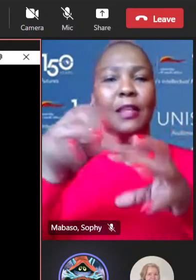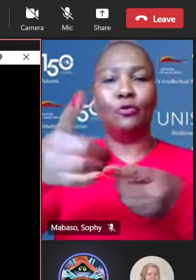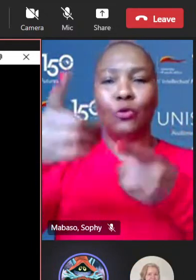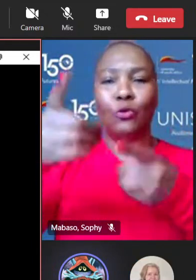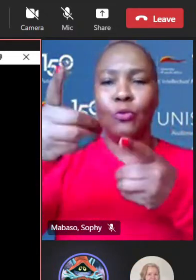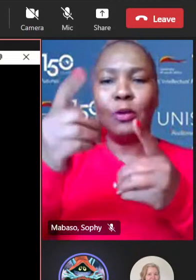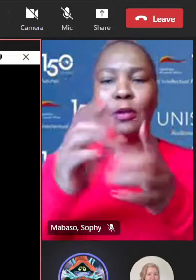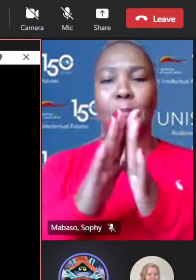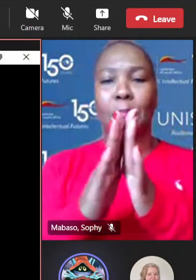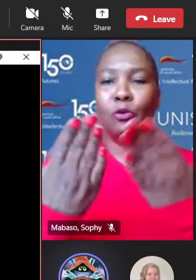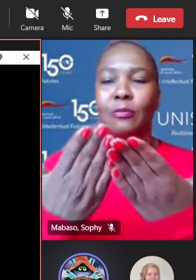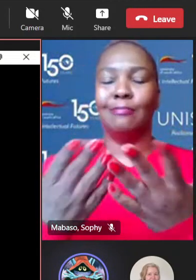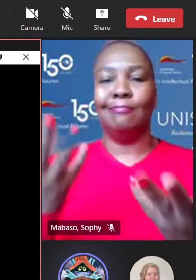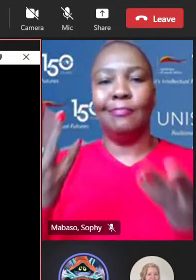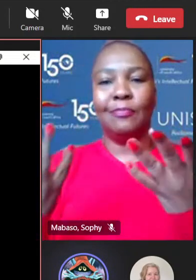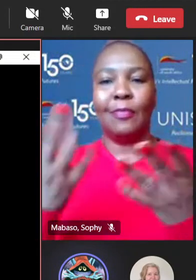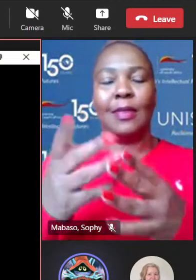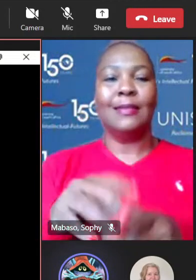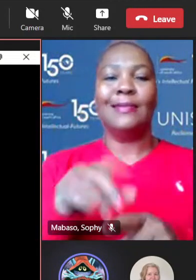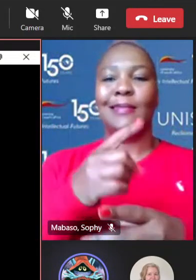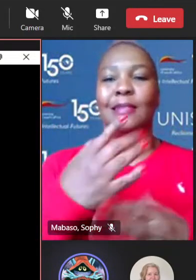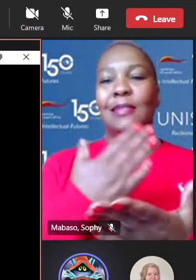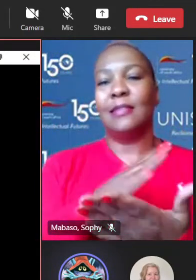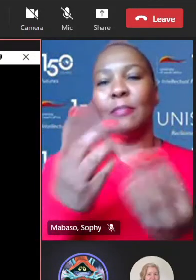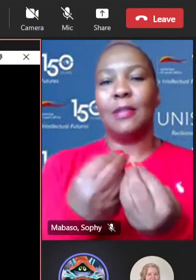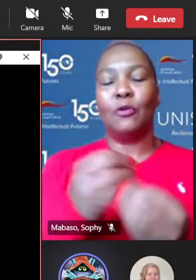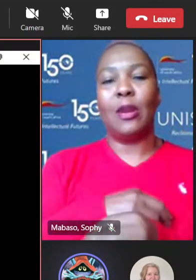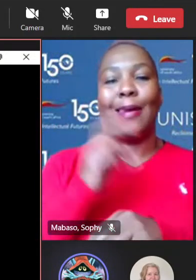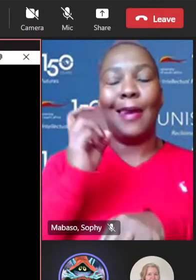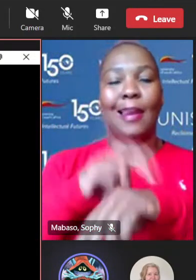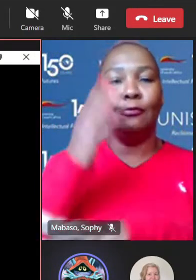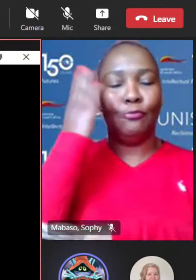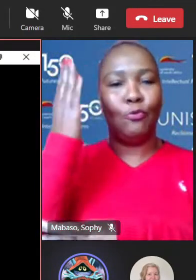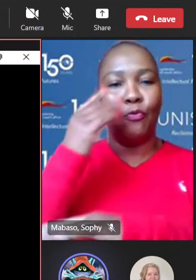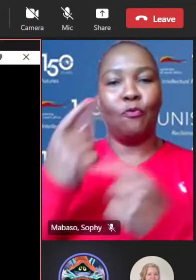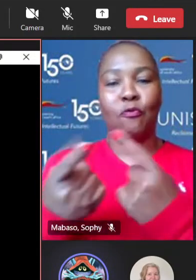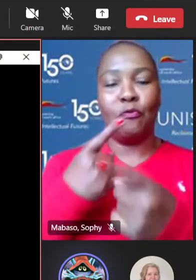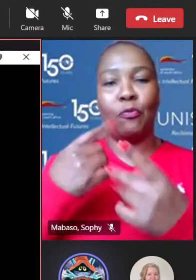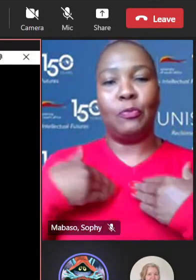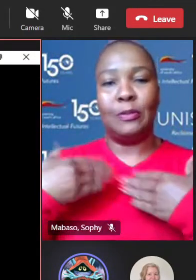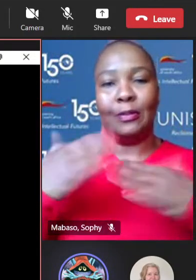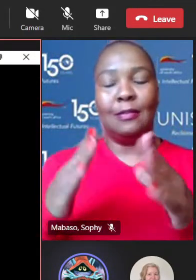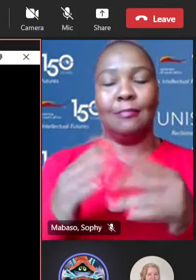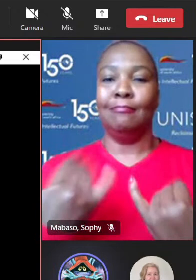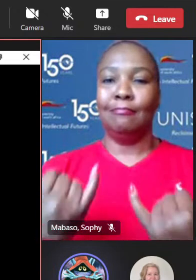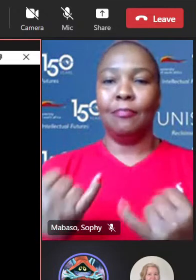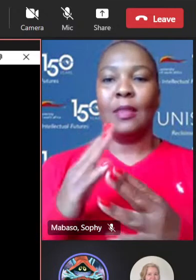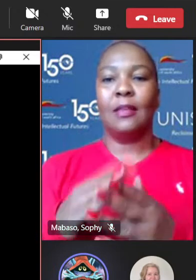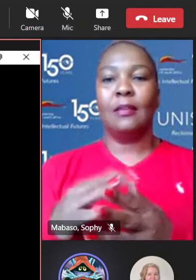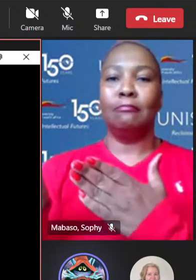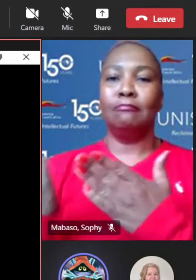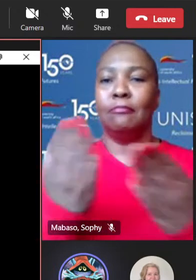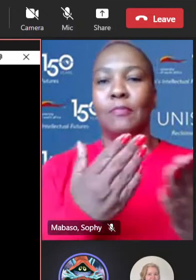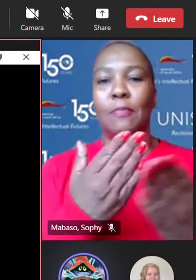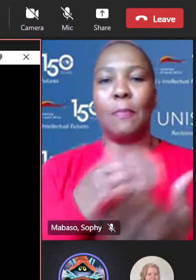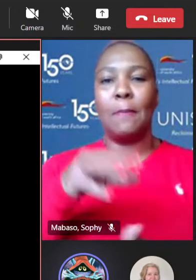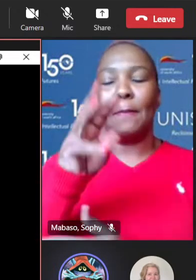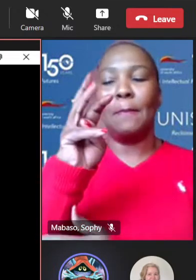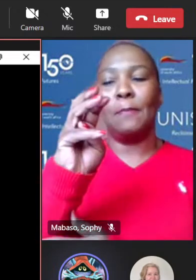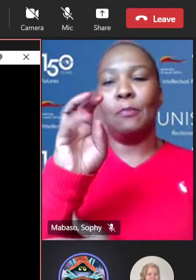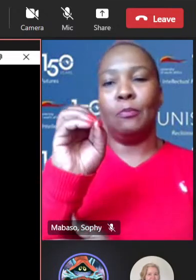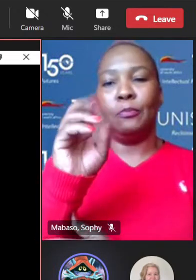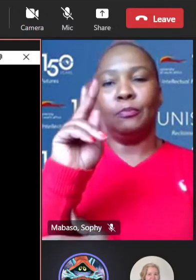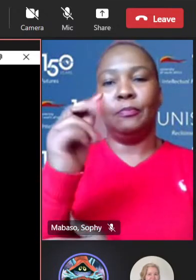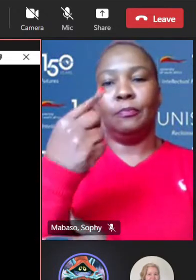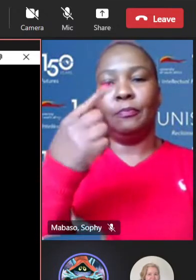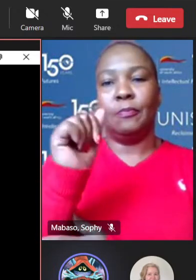books. This is definitely something you need to know from the get-go. So I'm going to hand over to Ms. Mahadi Senyanyo for her